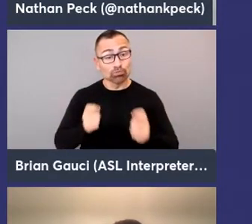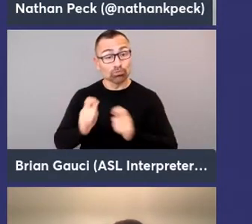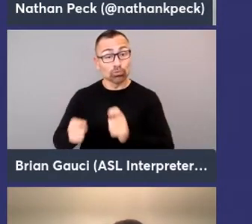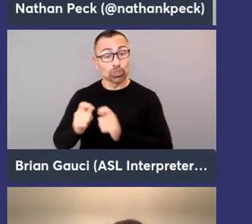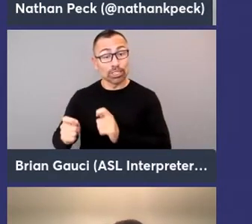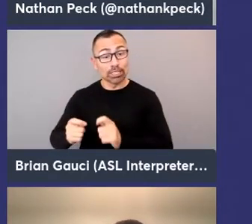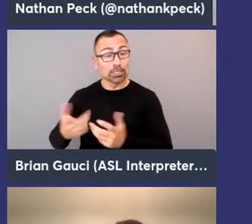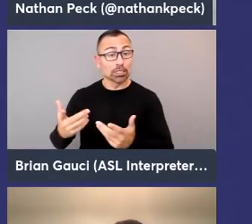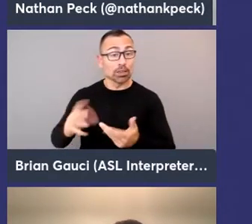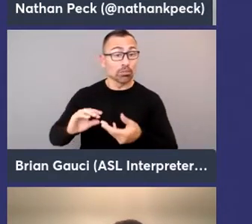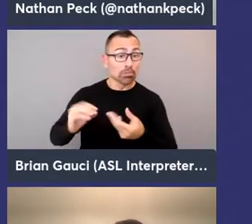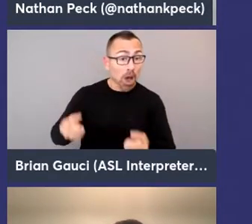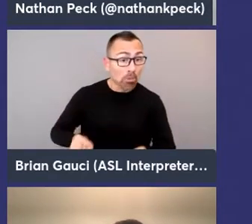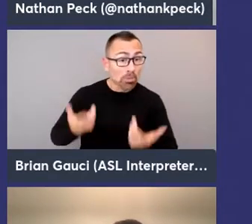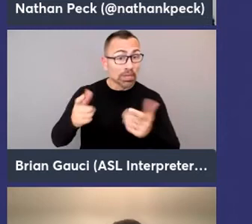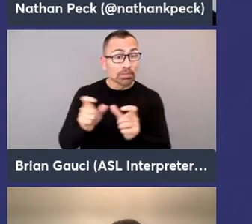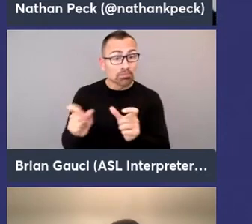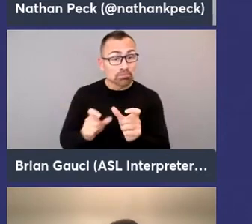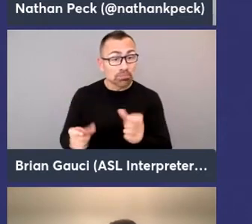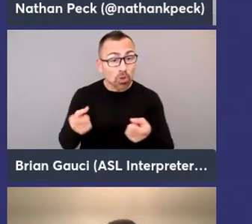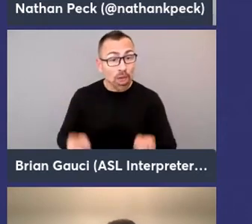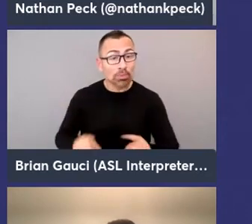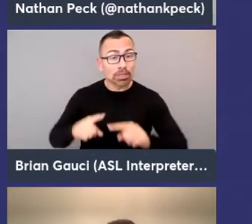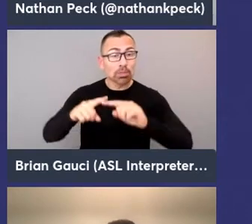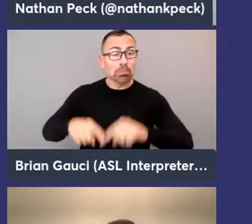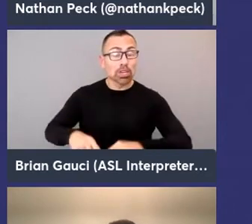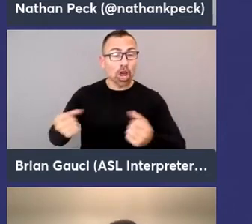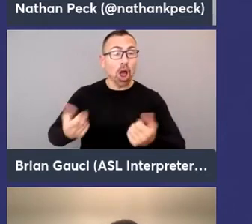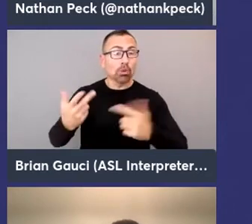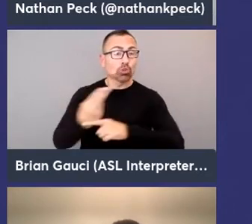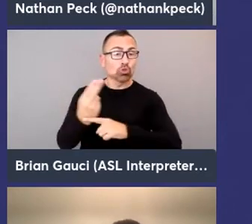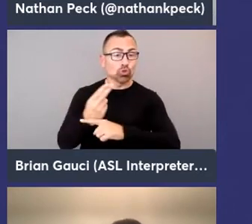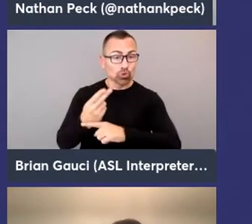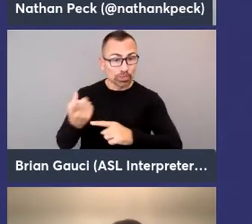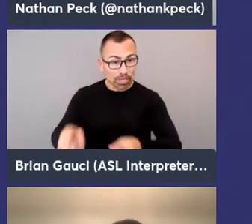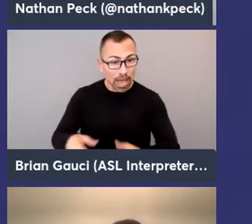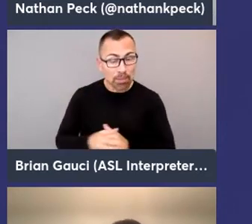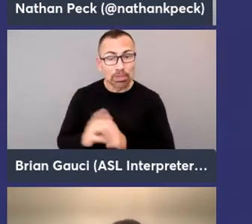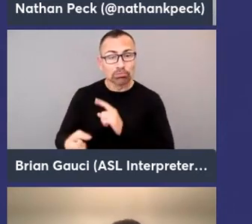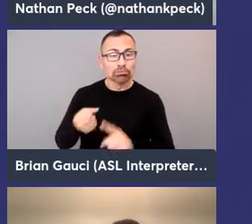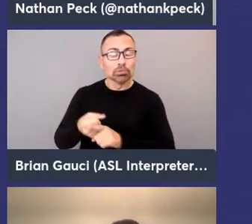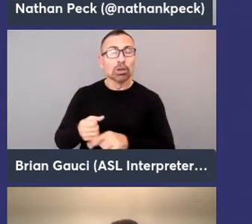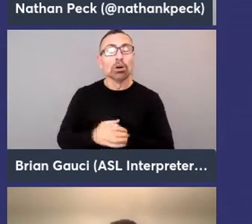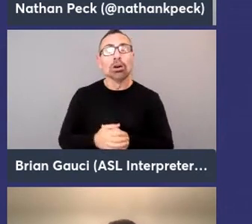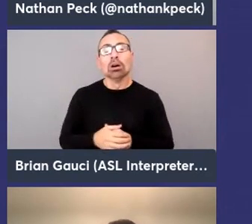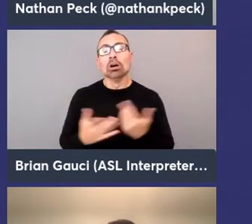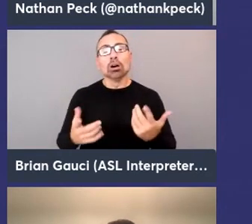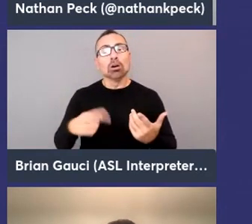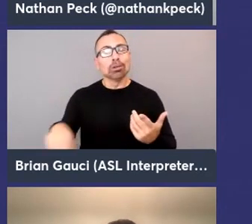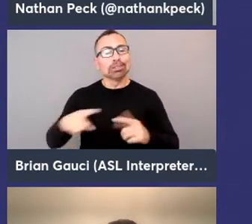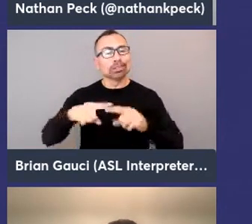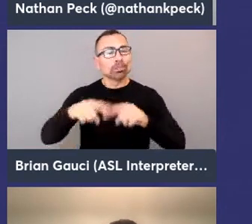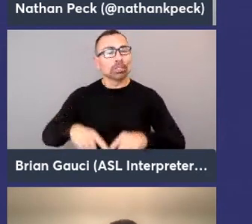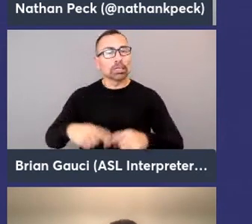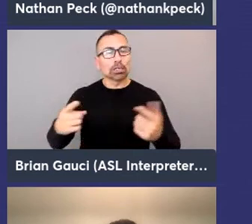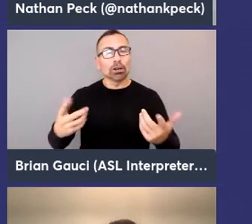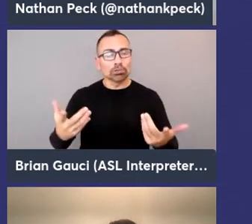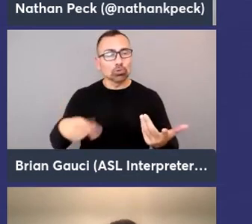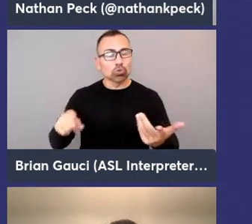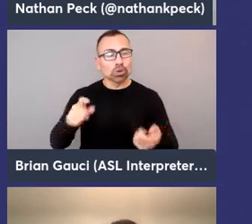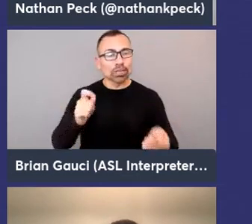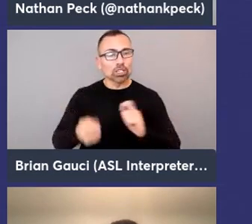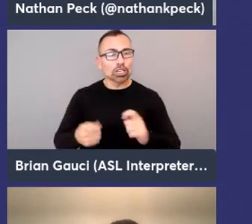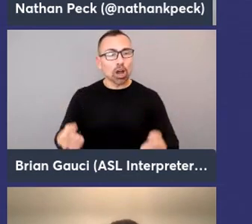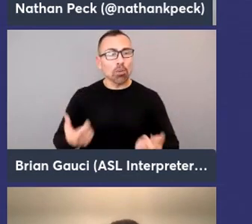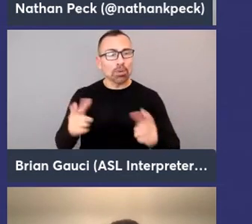endpoint depending on the traffic that's coming in. Depending on invocations or your GPU utilization, you can adjust the number of